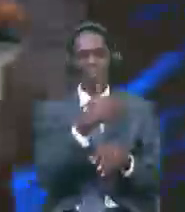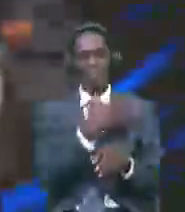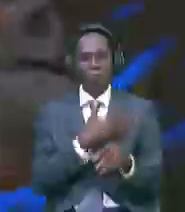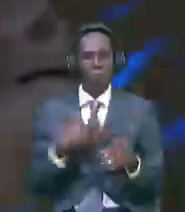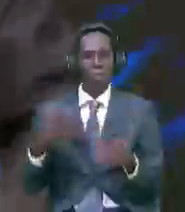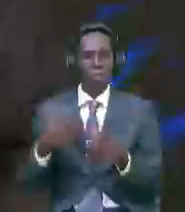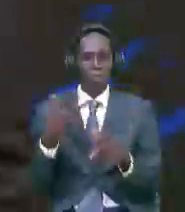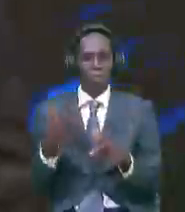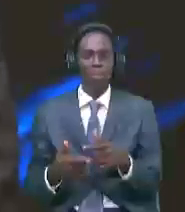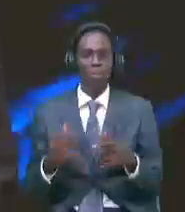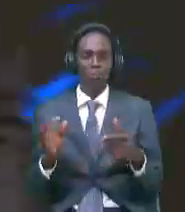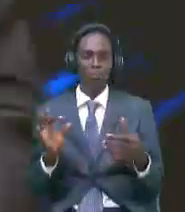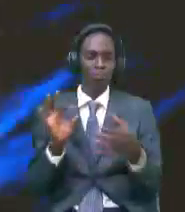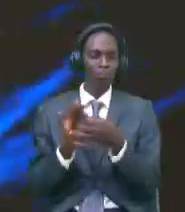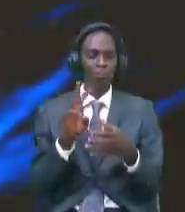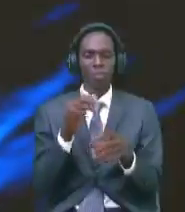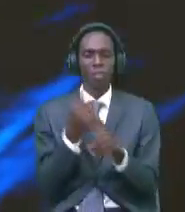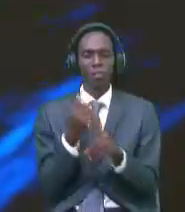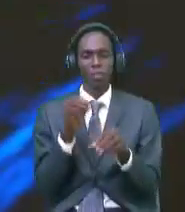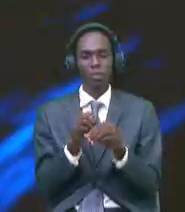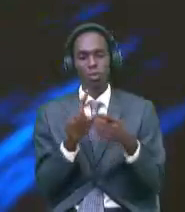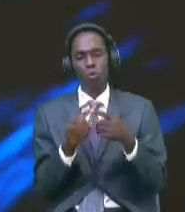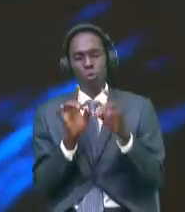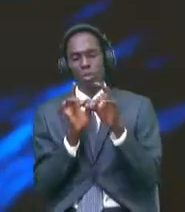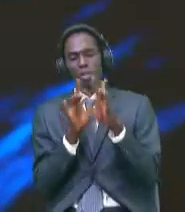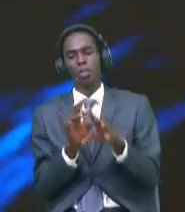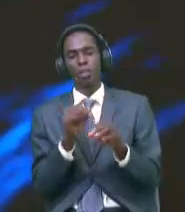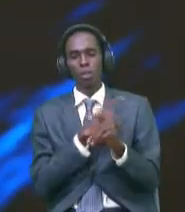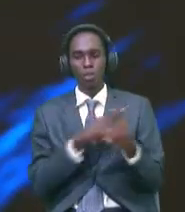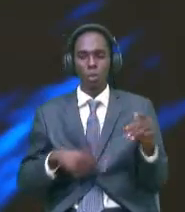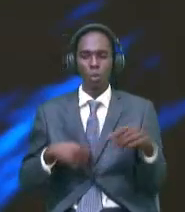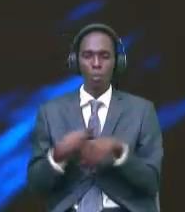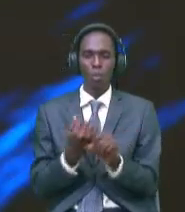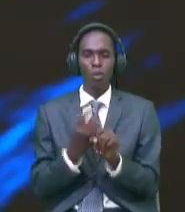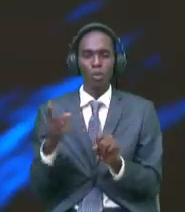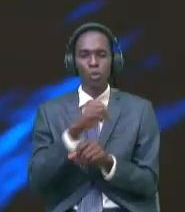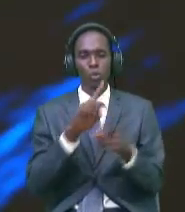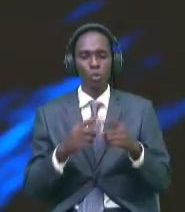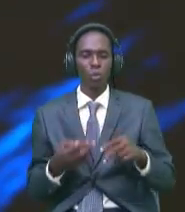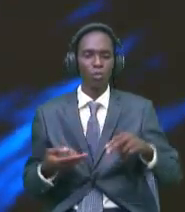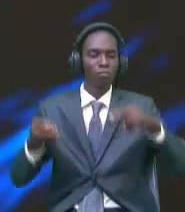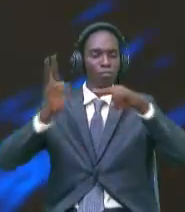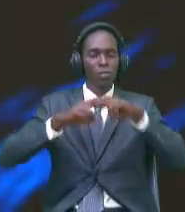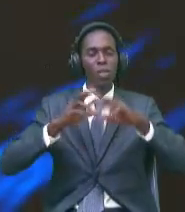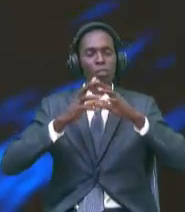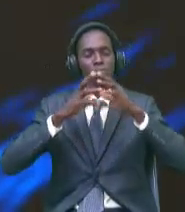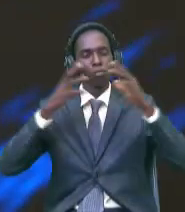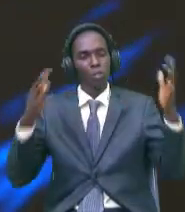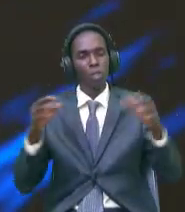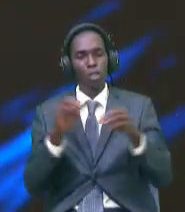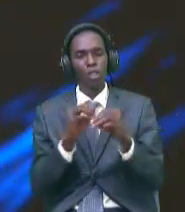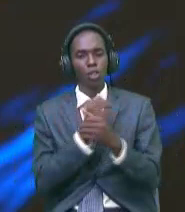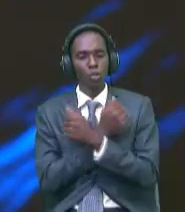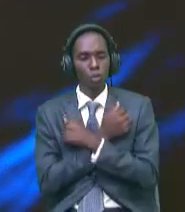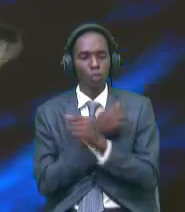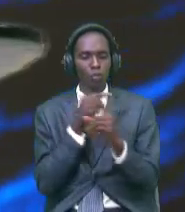plunge themselves into hatred. The Lord makes you to increase and abound in love one toward another